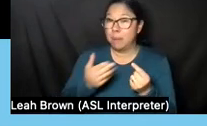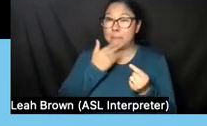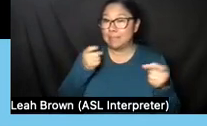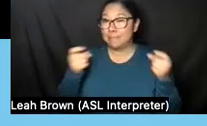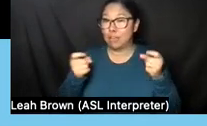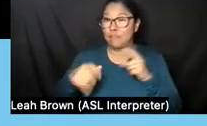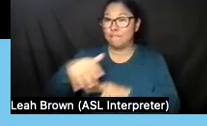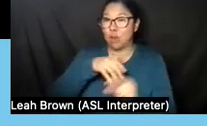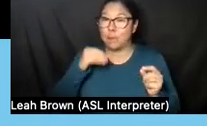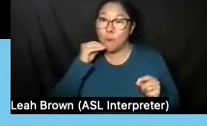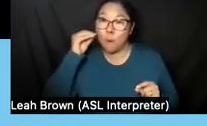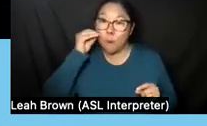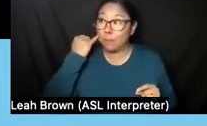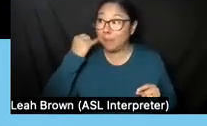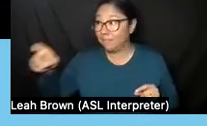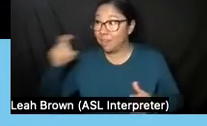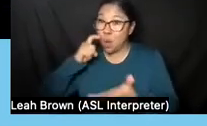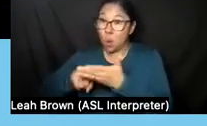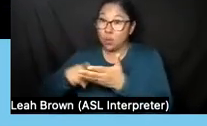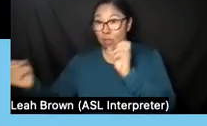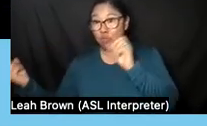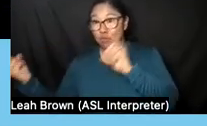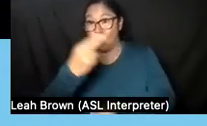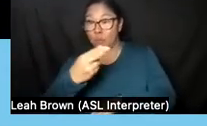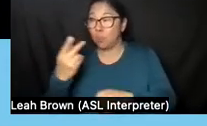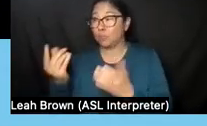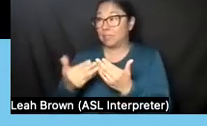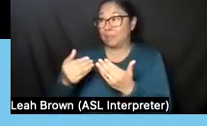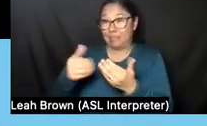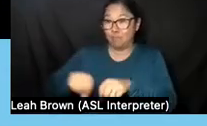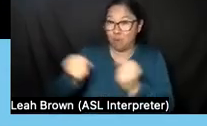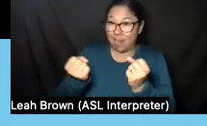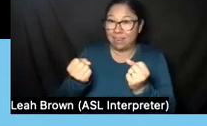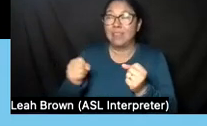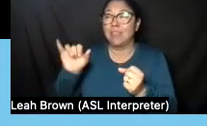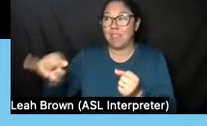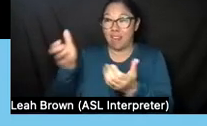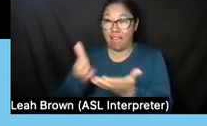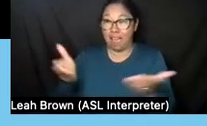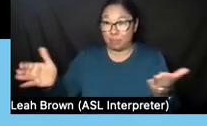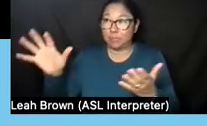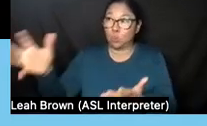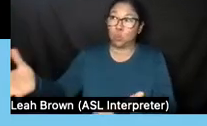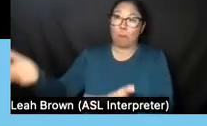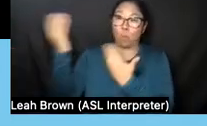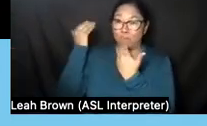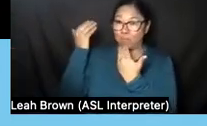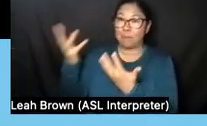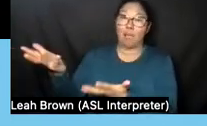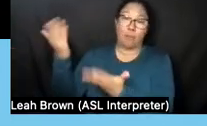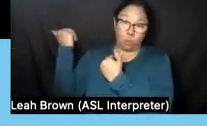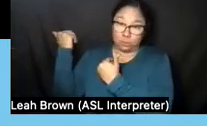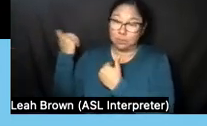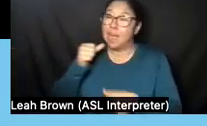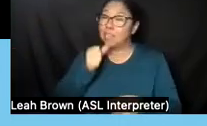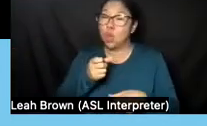are objects that can be thrown or breakables, you want to remove them from there, or remove the items, not your child. I don't recommend going hands-on